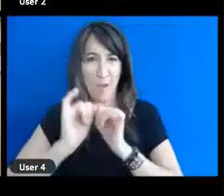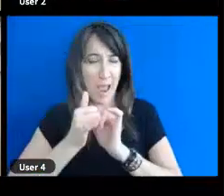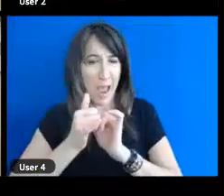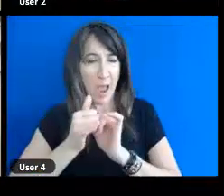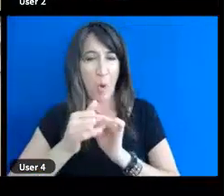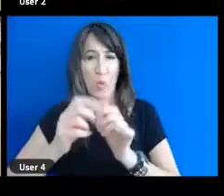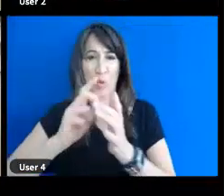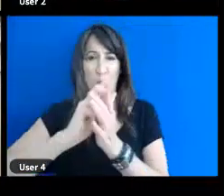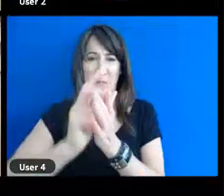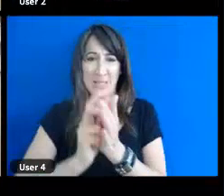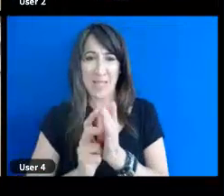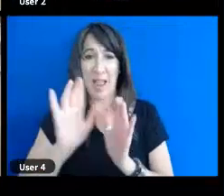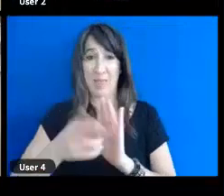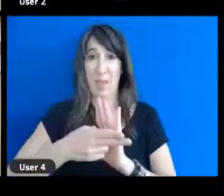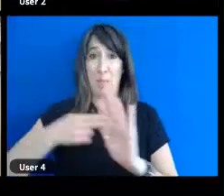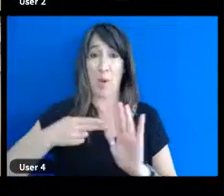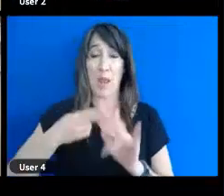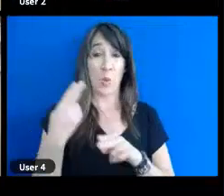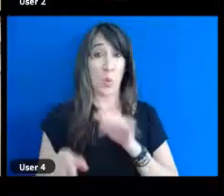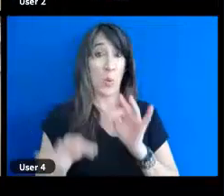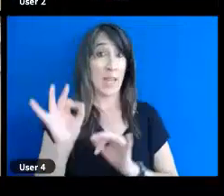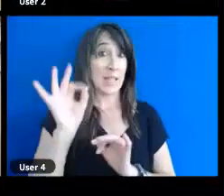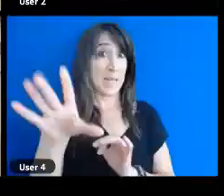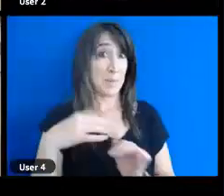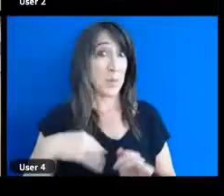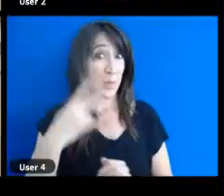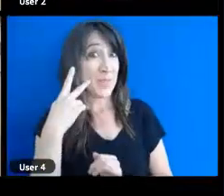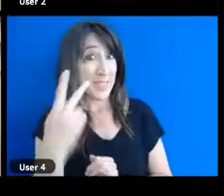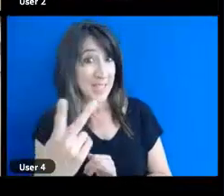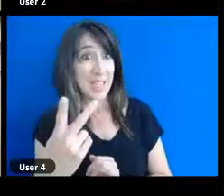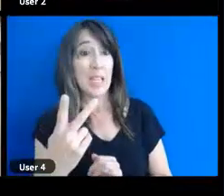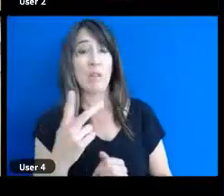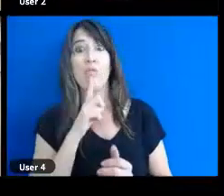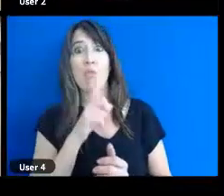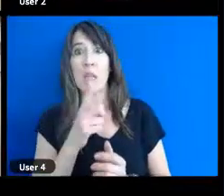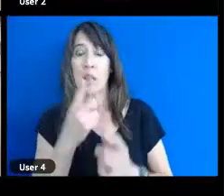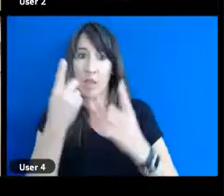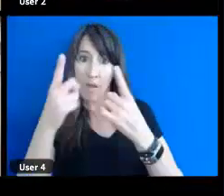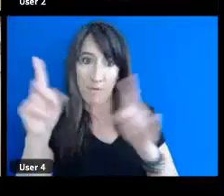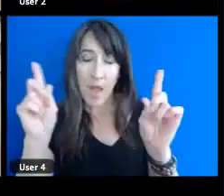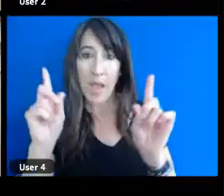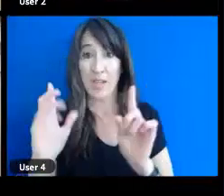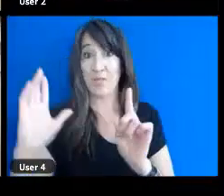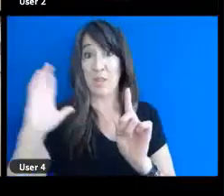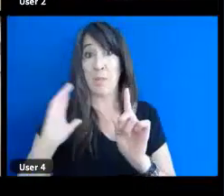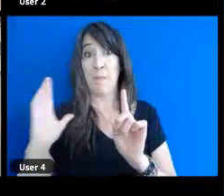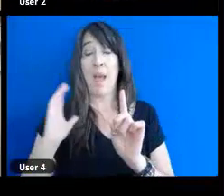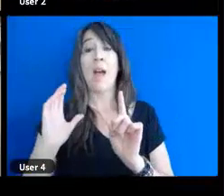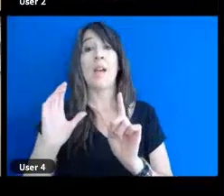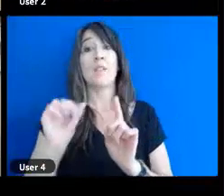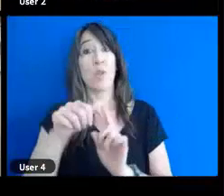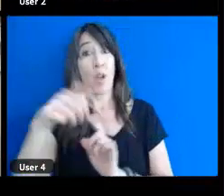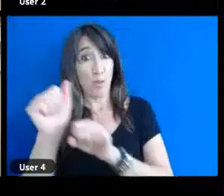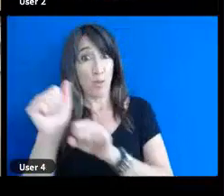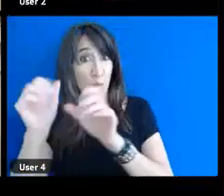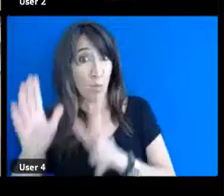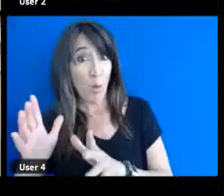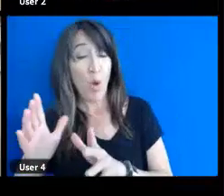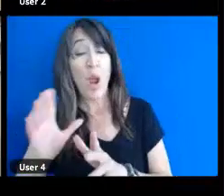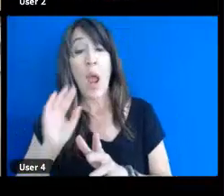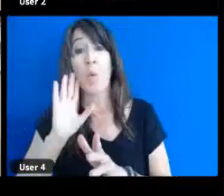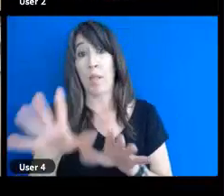comes to designing your employment brand. Some quick tips that we've seen that have worked really